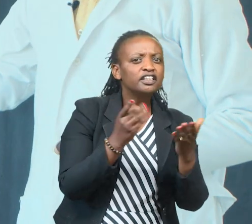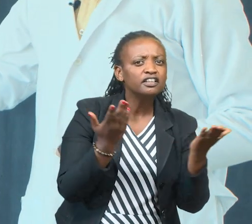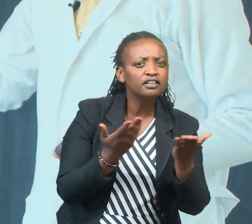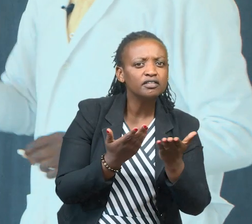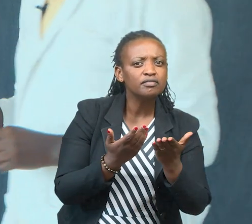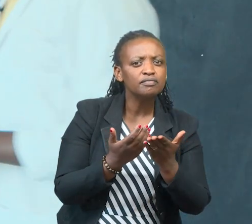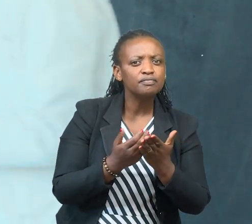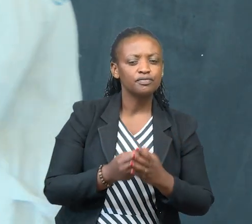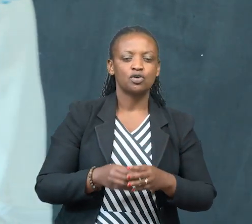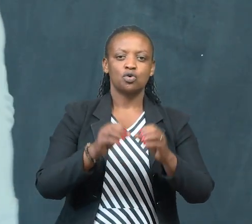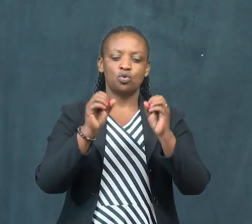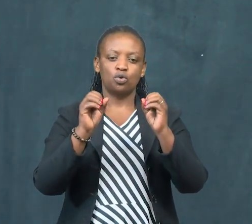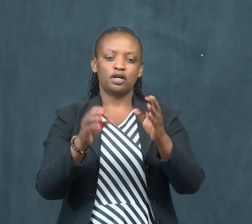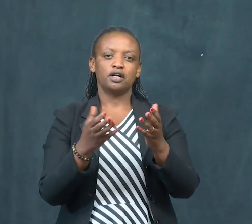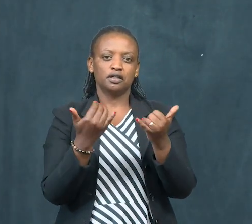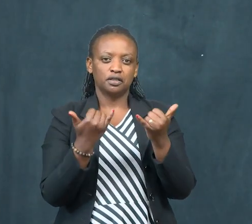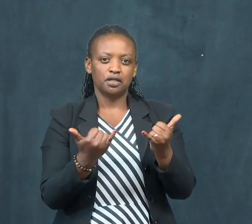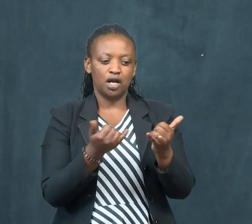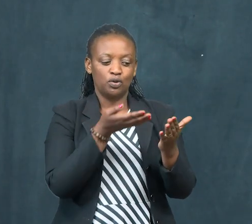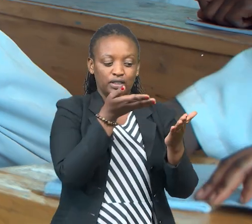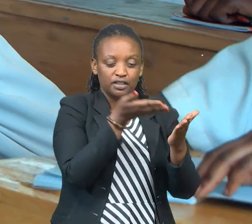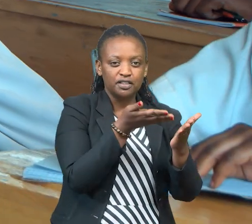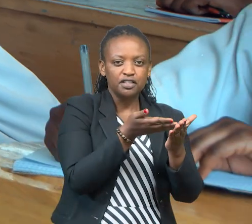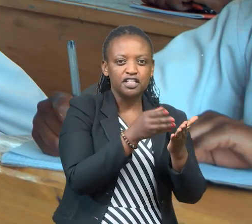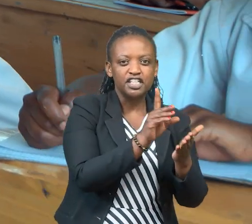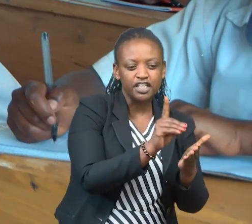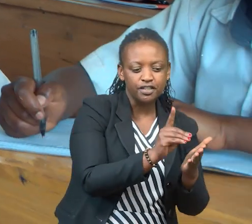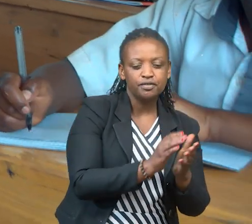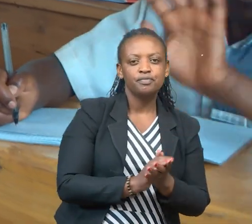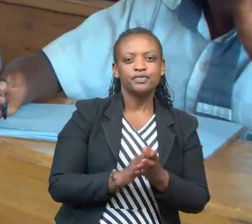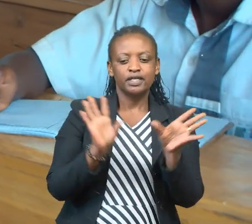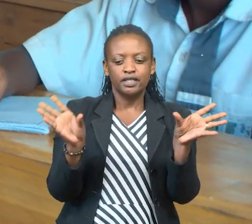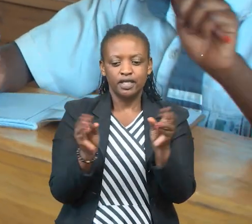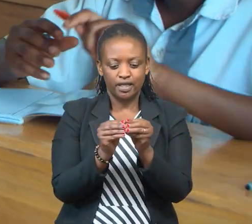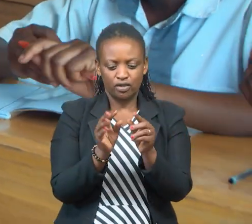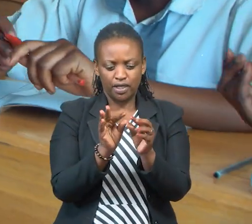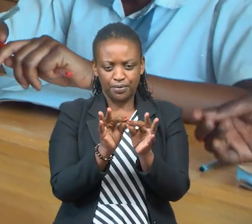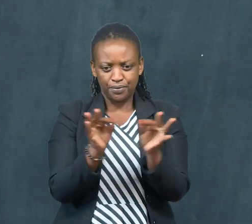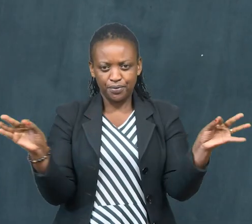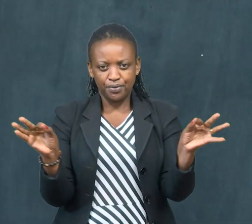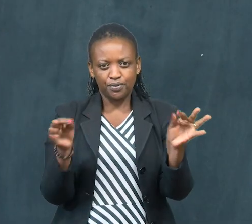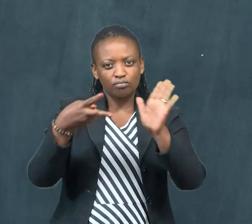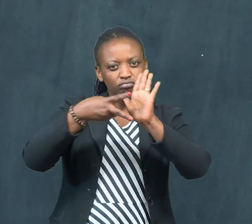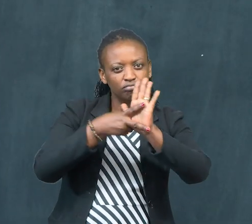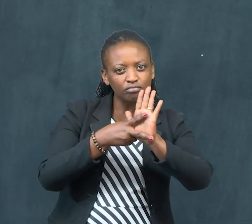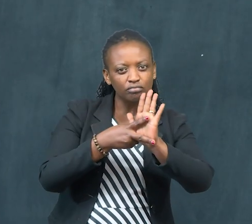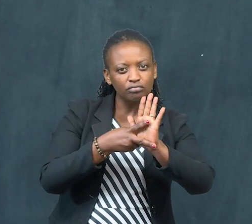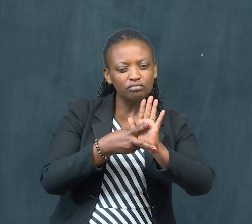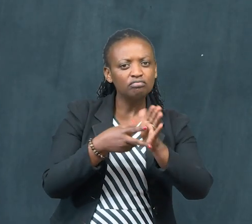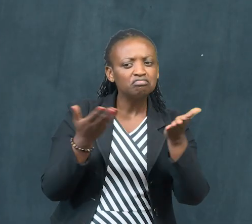be? D. So this is D. The total length is equal